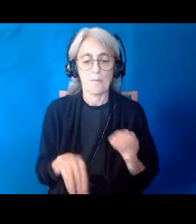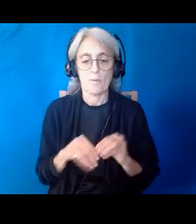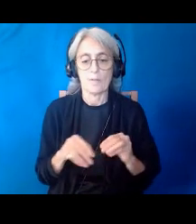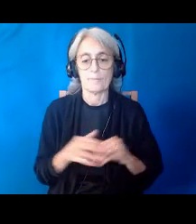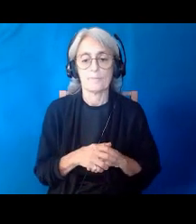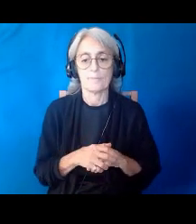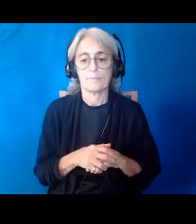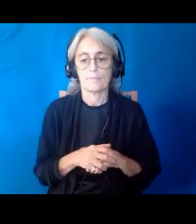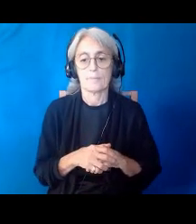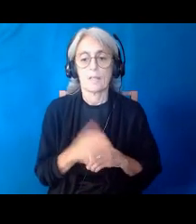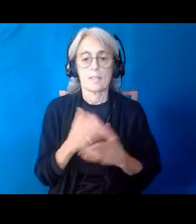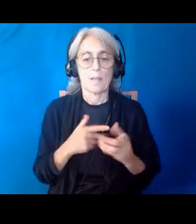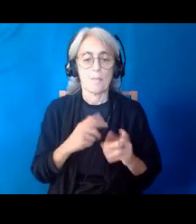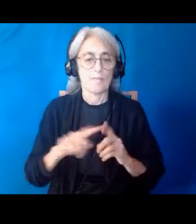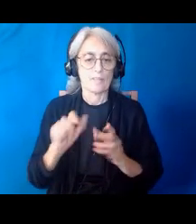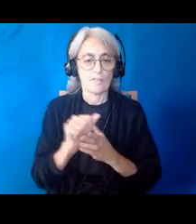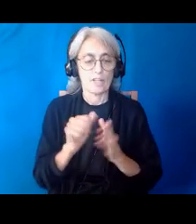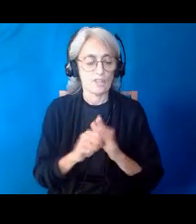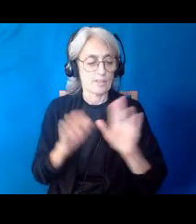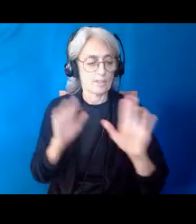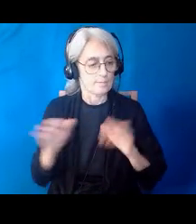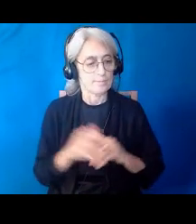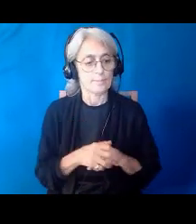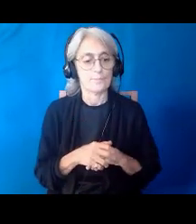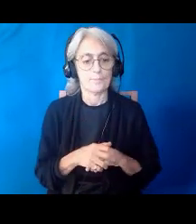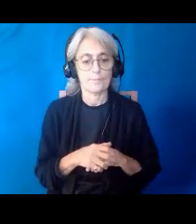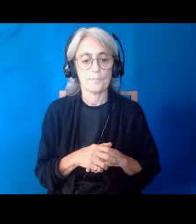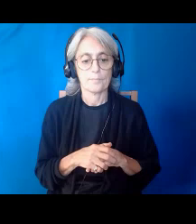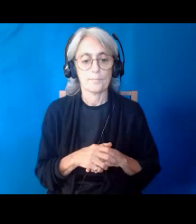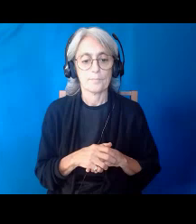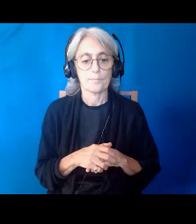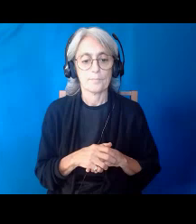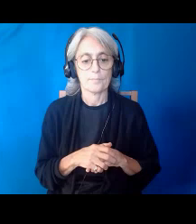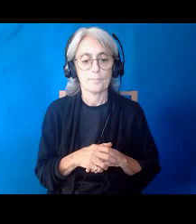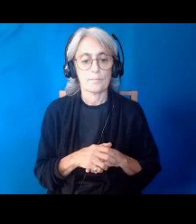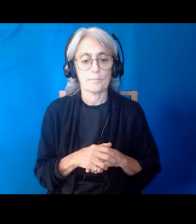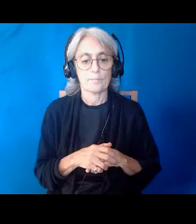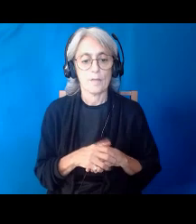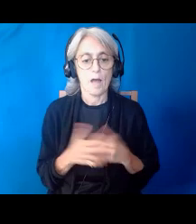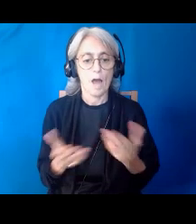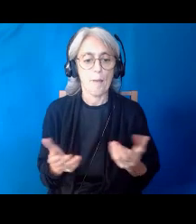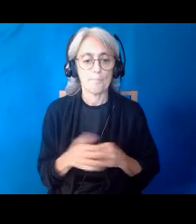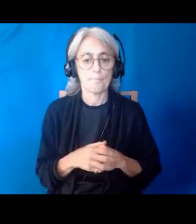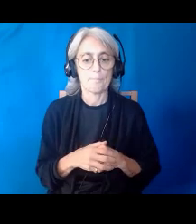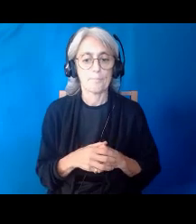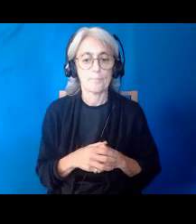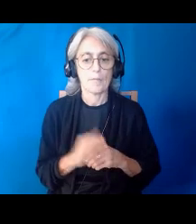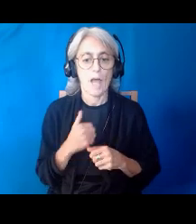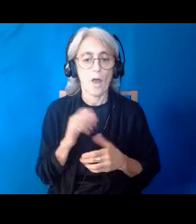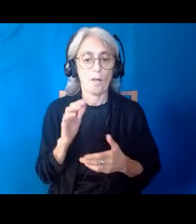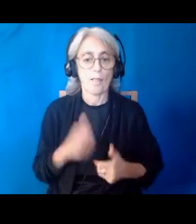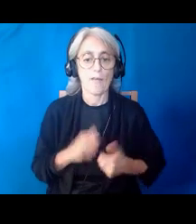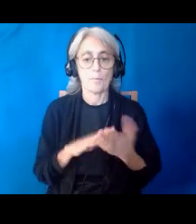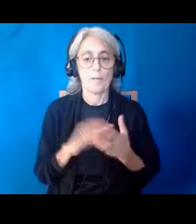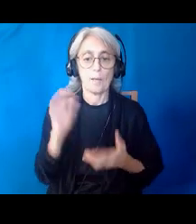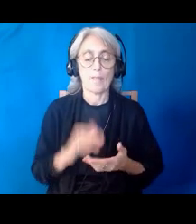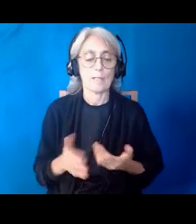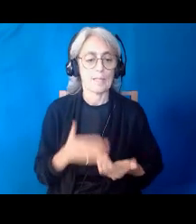have different agendas that I think will make all of our lives less convenient, less safe,